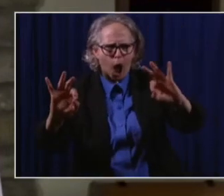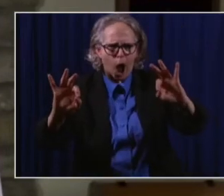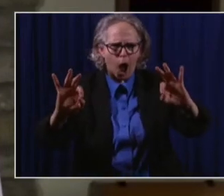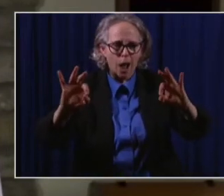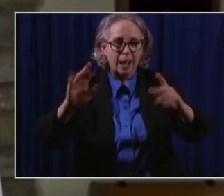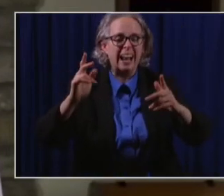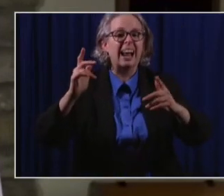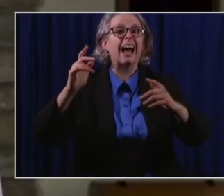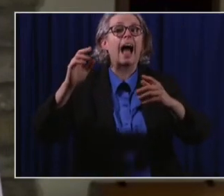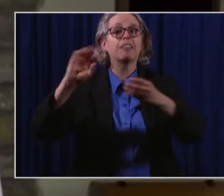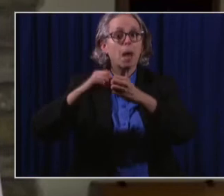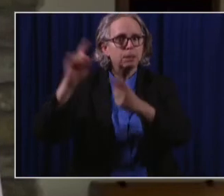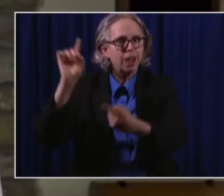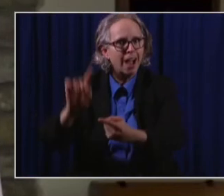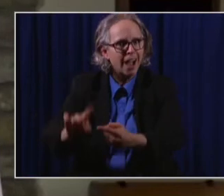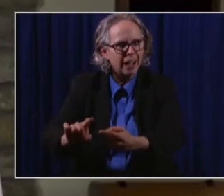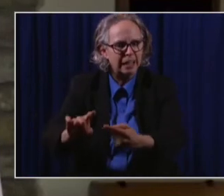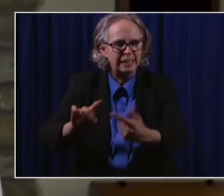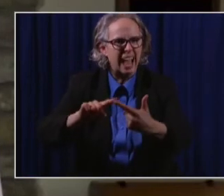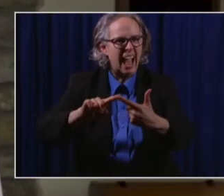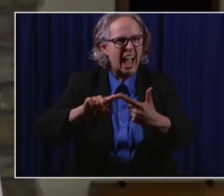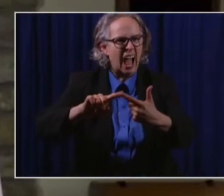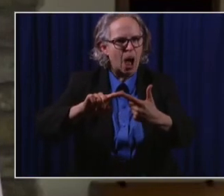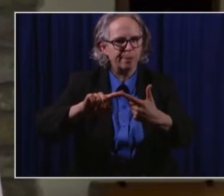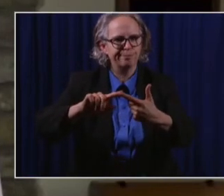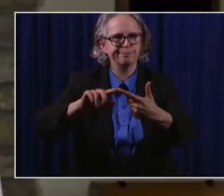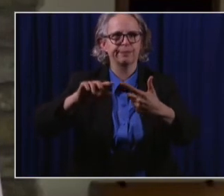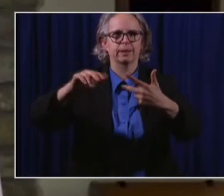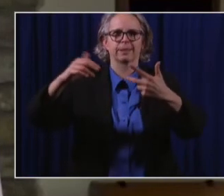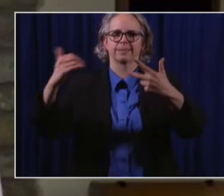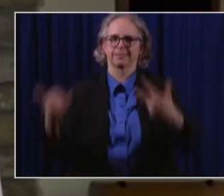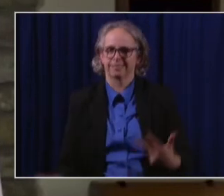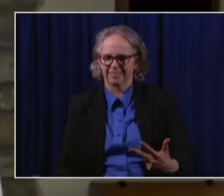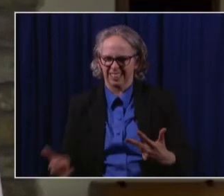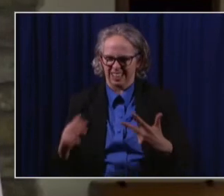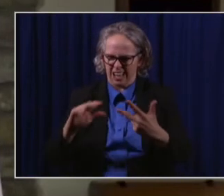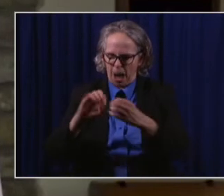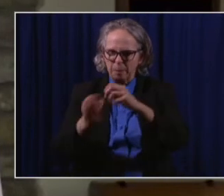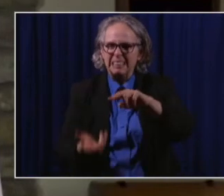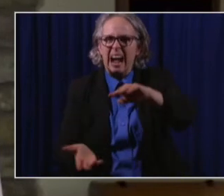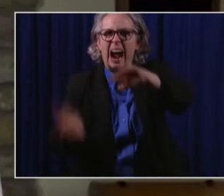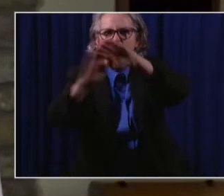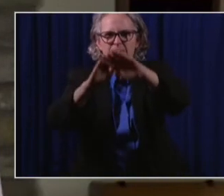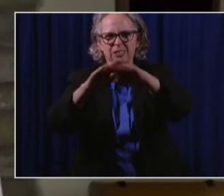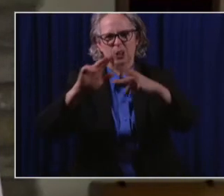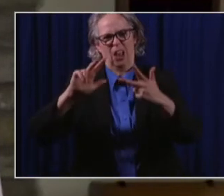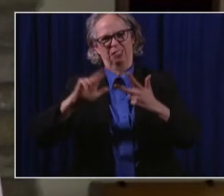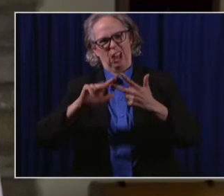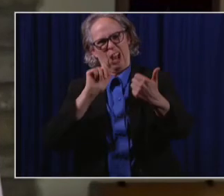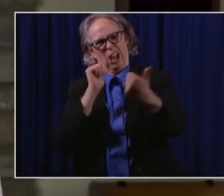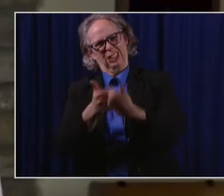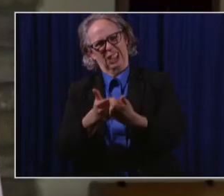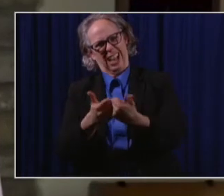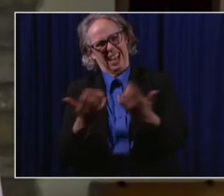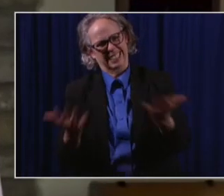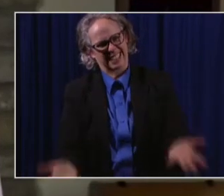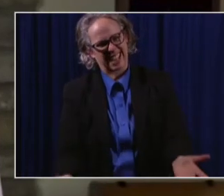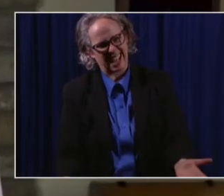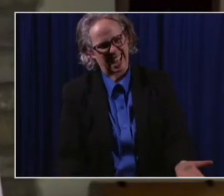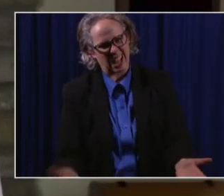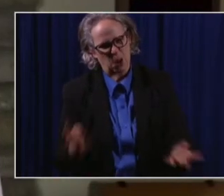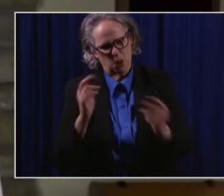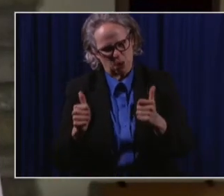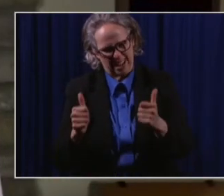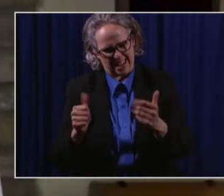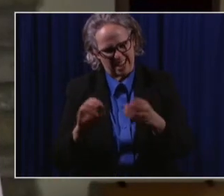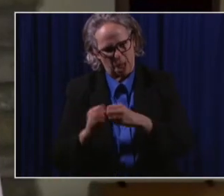again. Now we've got a really high rate, and it's moving fast, and we can do